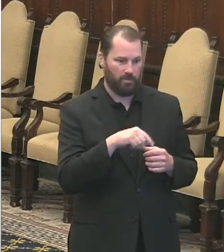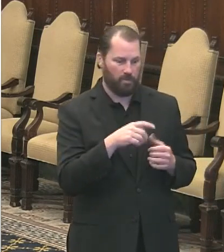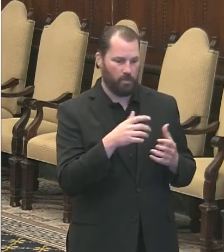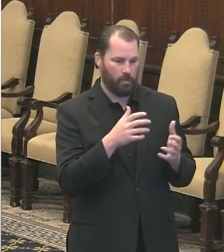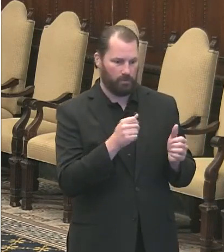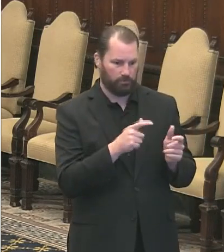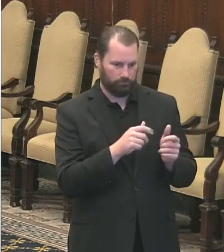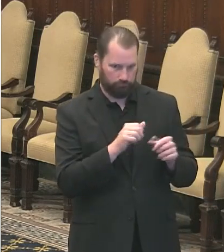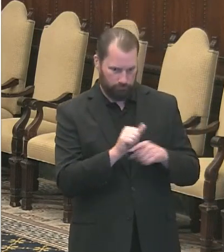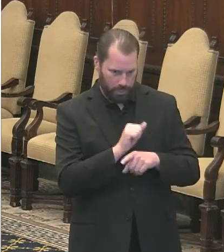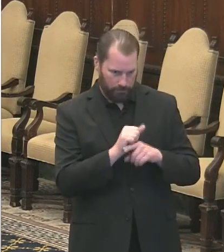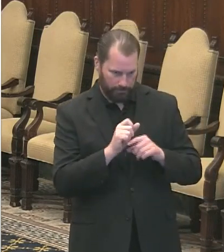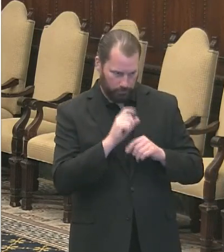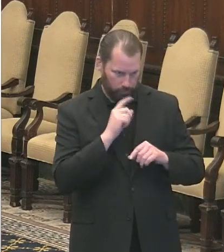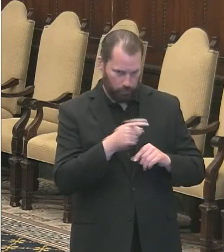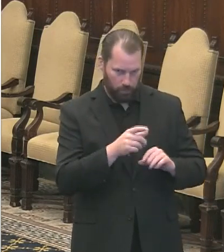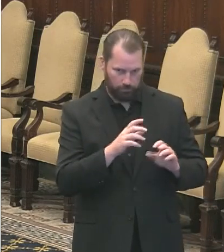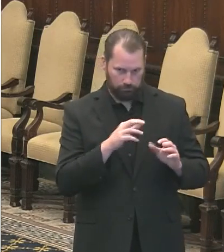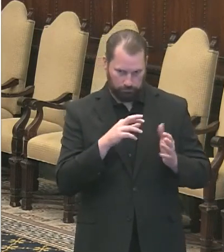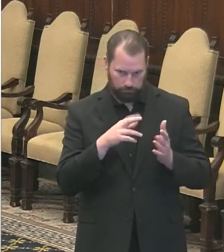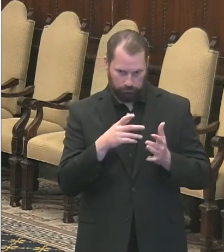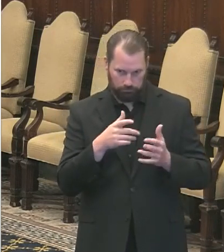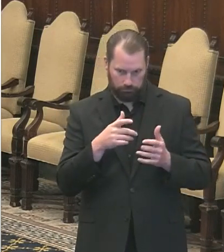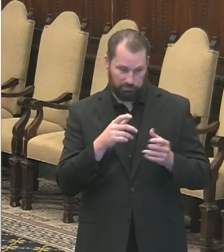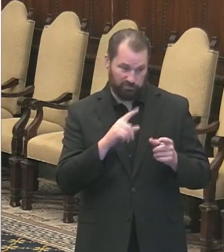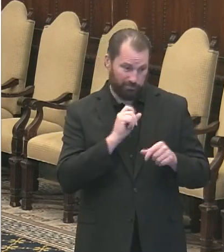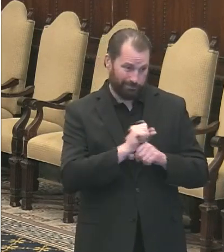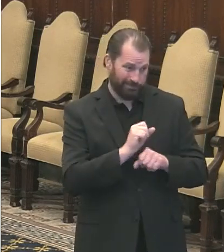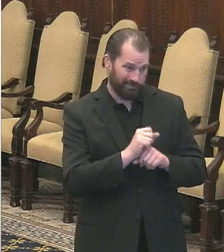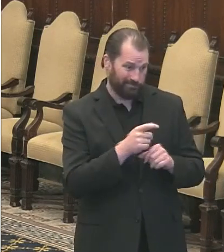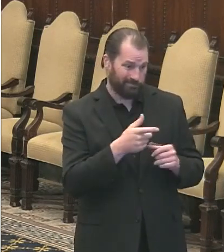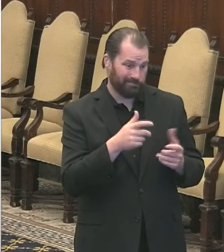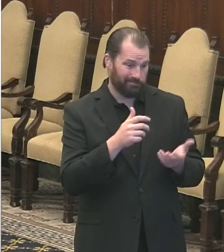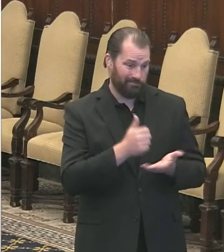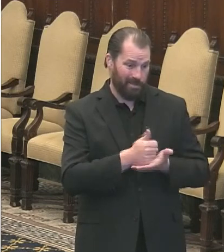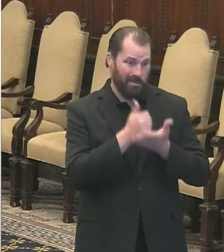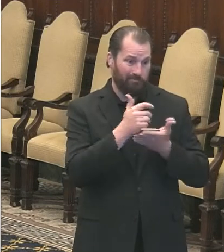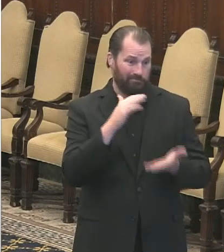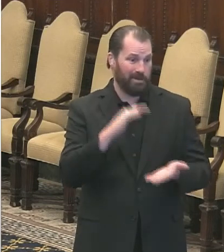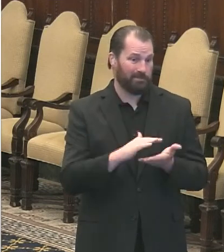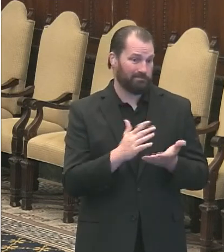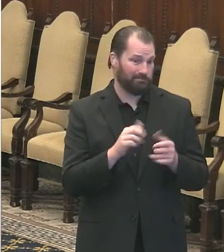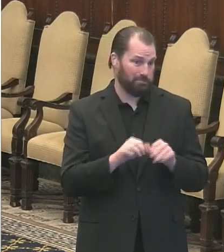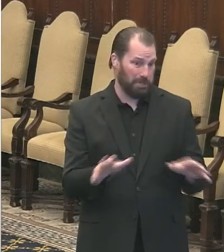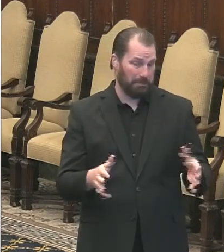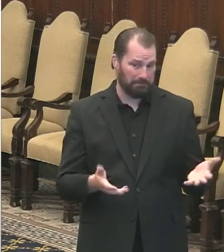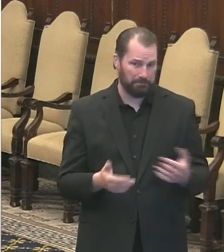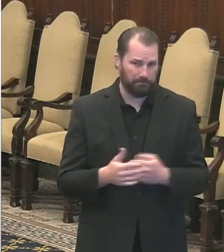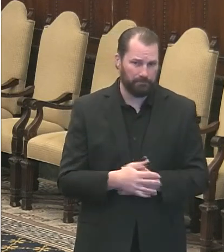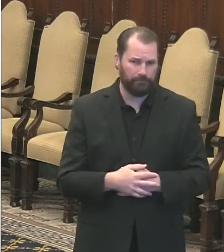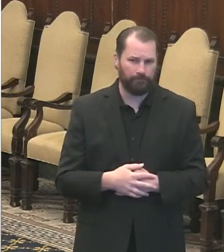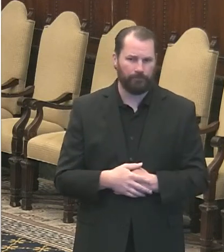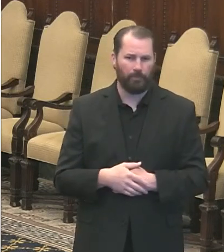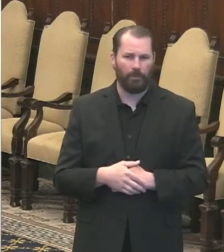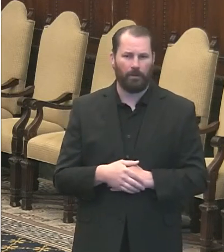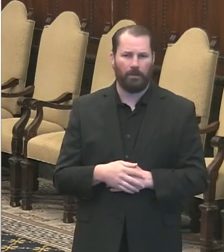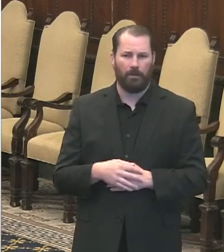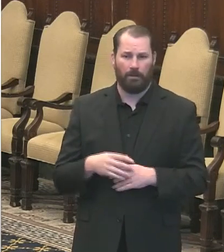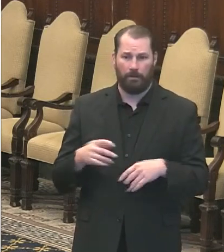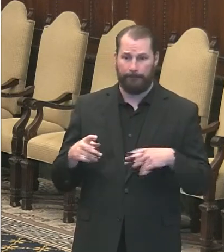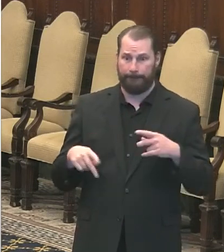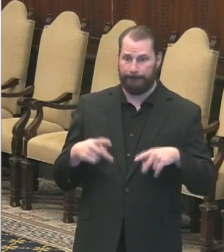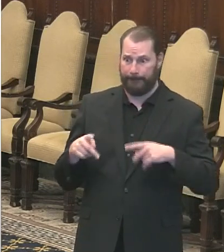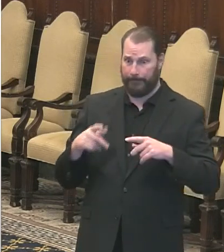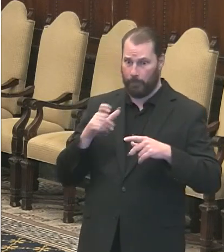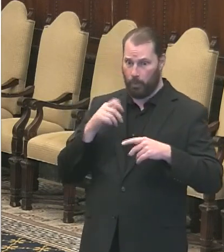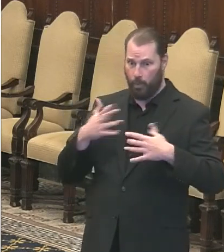CDC recommendations, that appears to have contained this outbreak. And let me also point out that the virus is circulating in the community as much, maybe, or if not more,